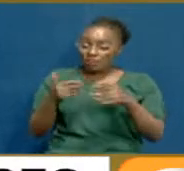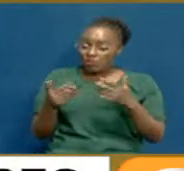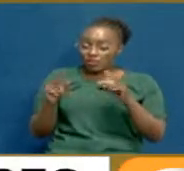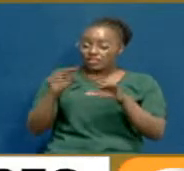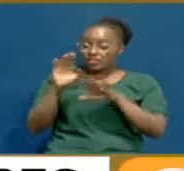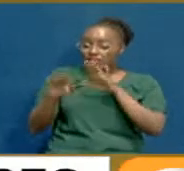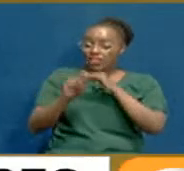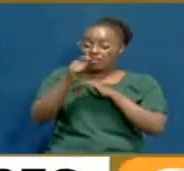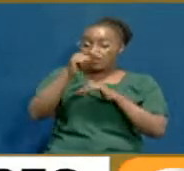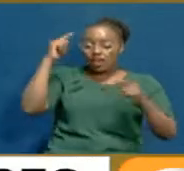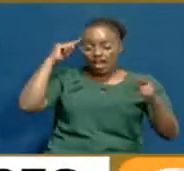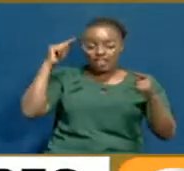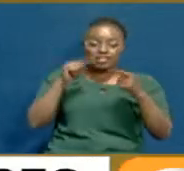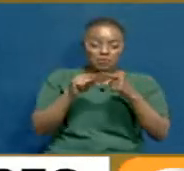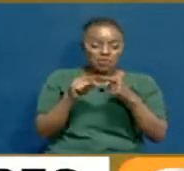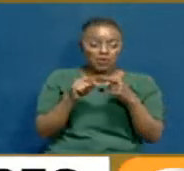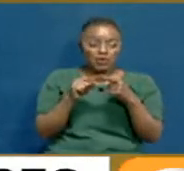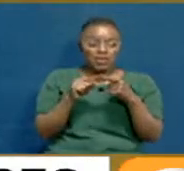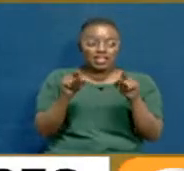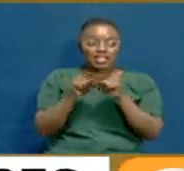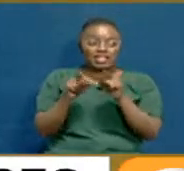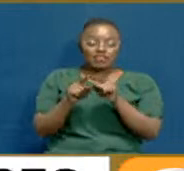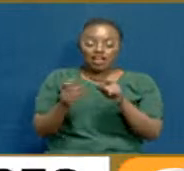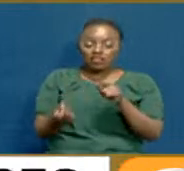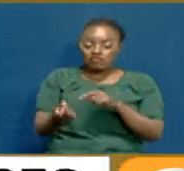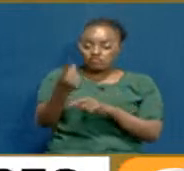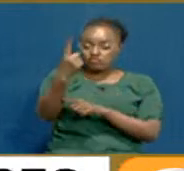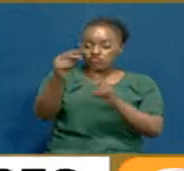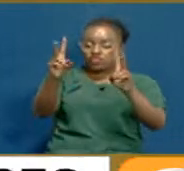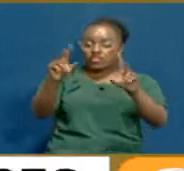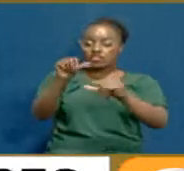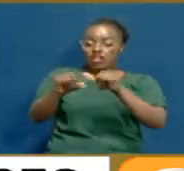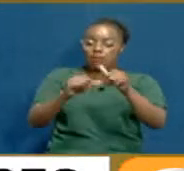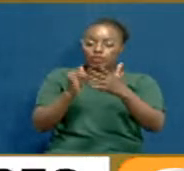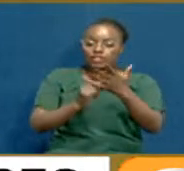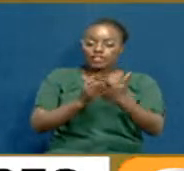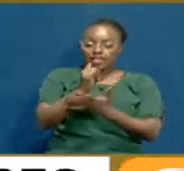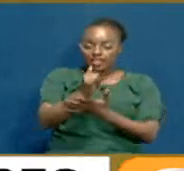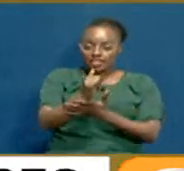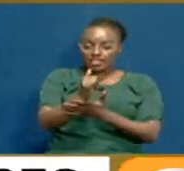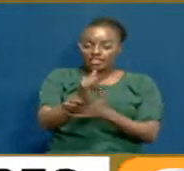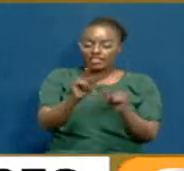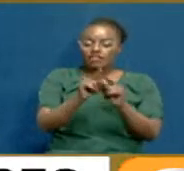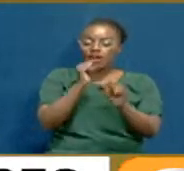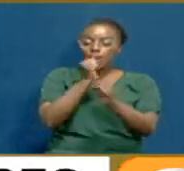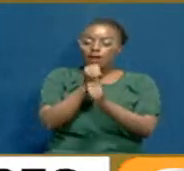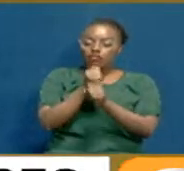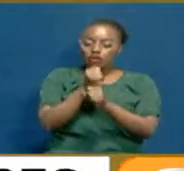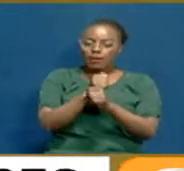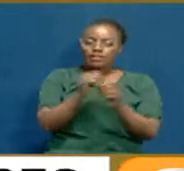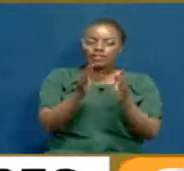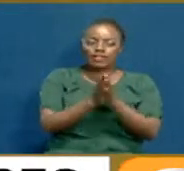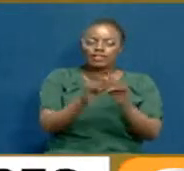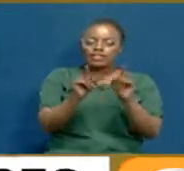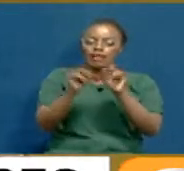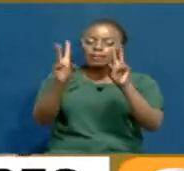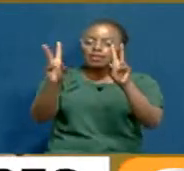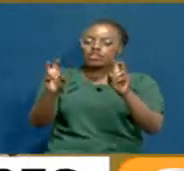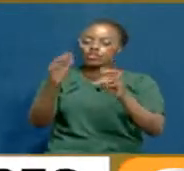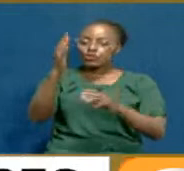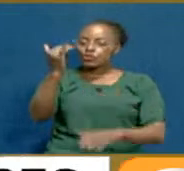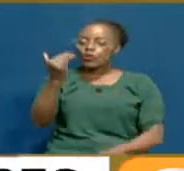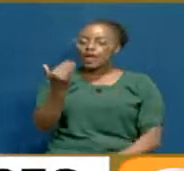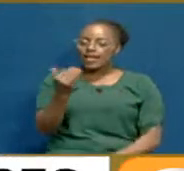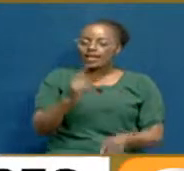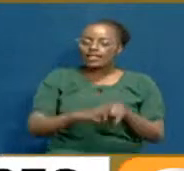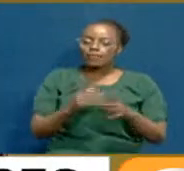Like Azimio actually brought in the issue of integrity, performance, and the same issue. Because